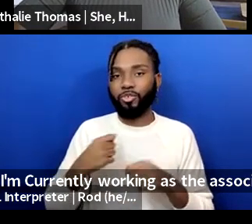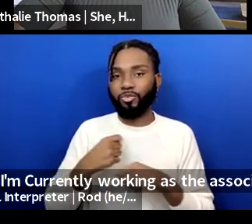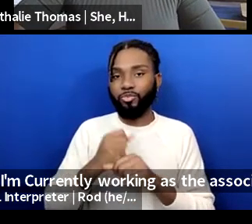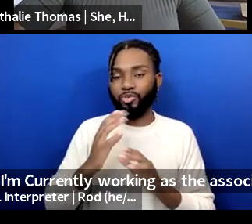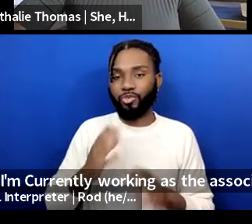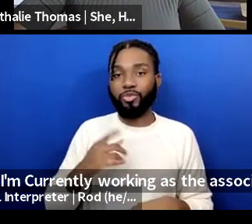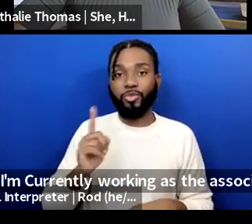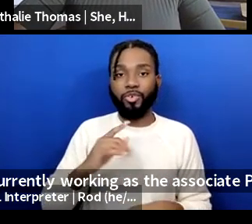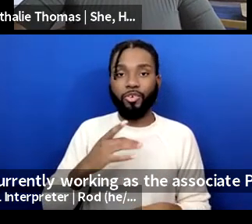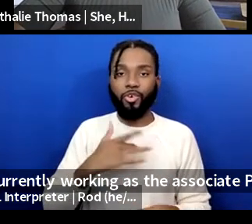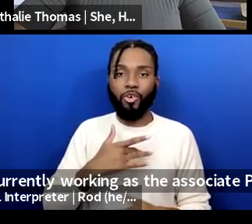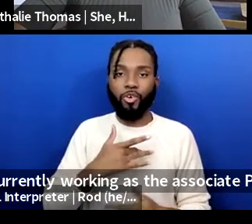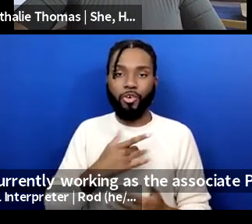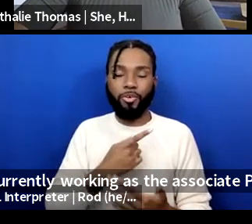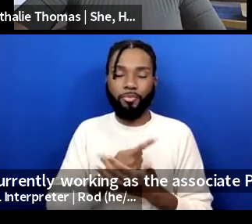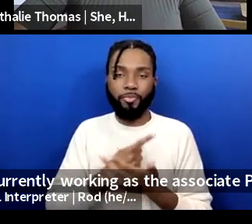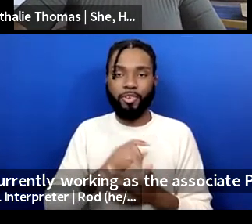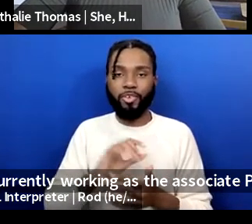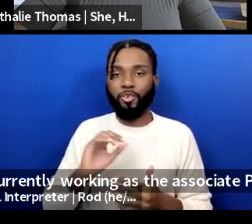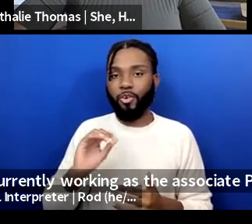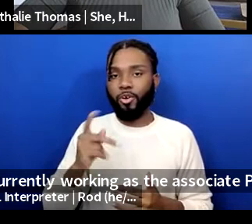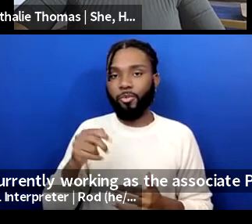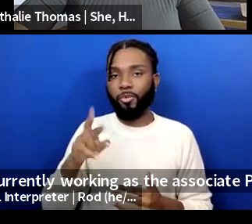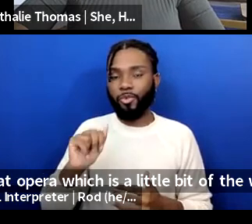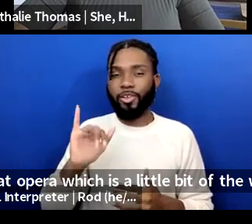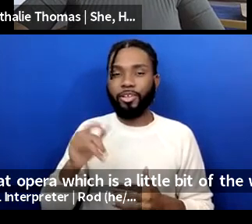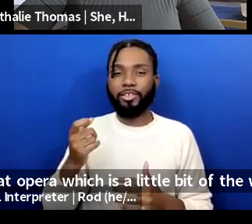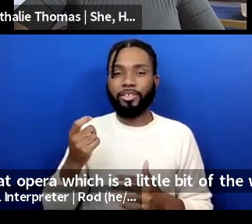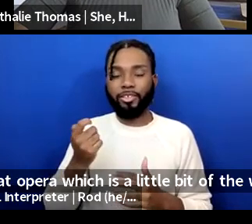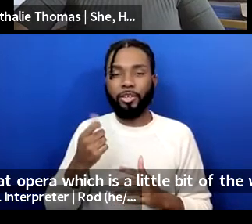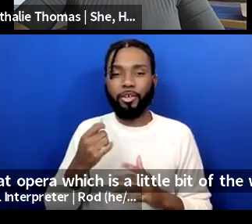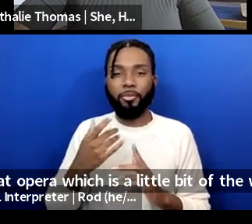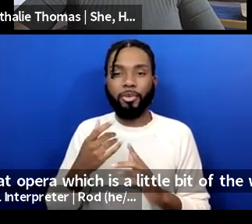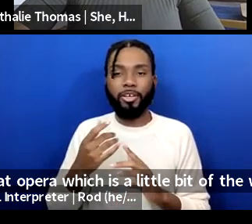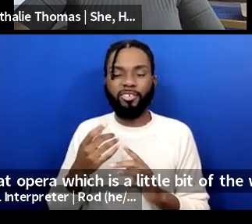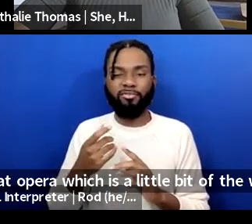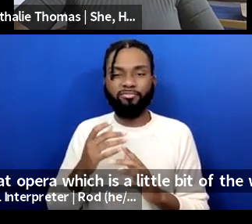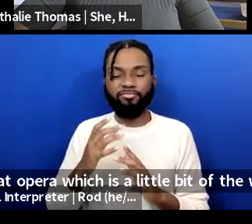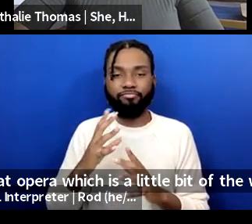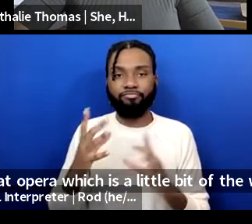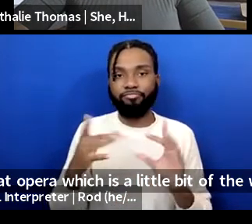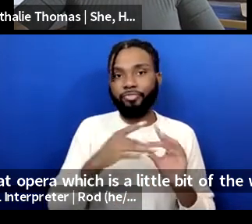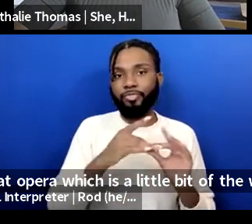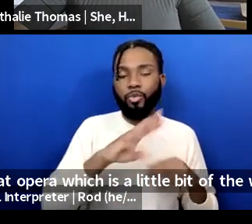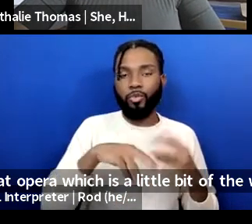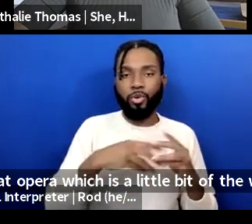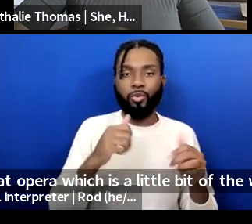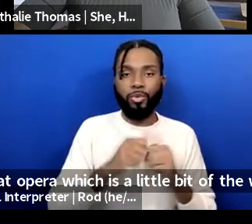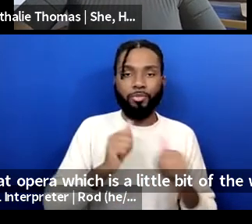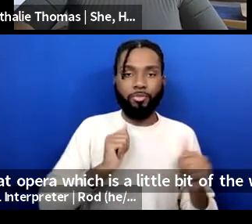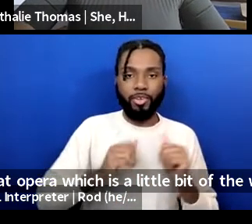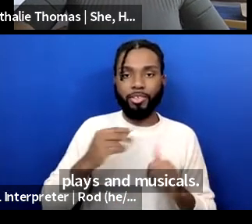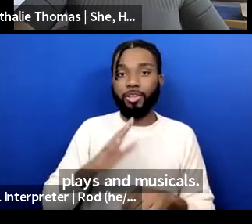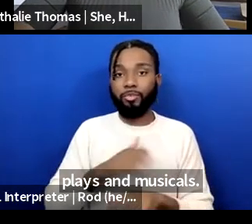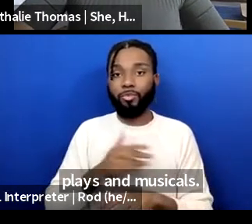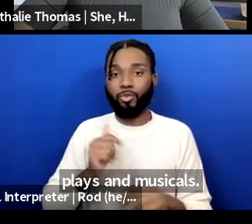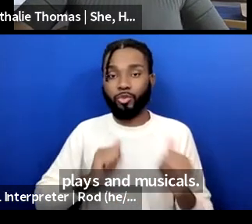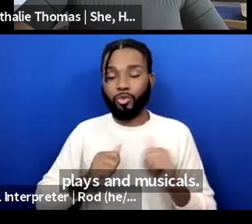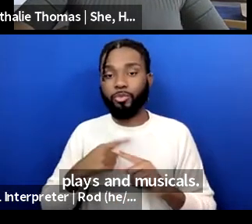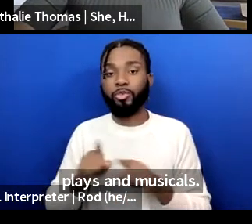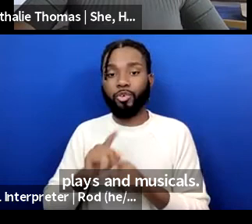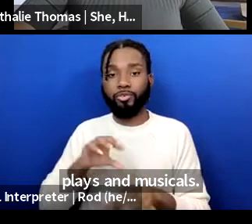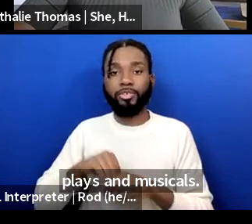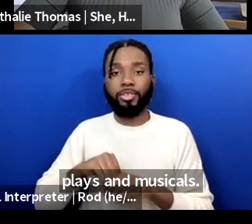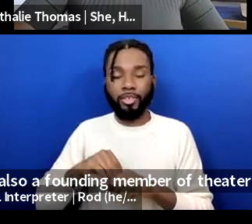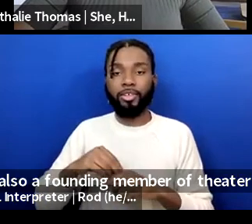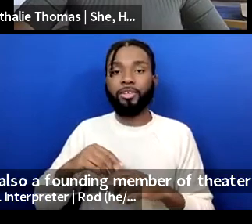Heartbeat Opera, which is a little bit out of the world of plays and musicals. And I'm also a founding member of Theatre Producers of Color.